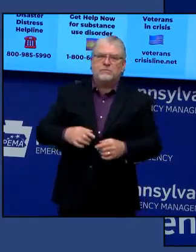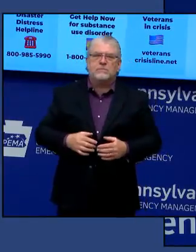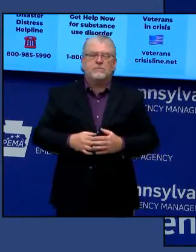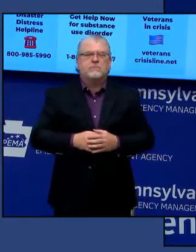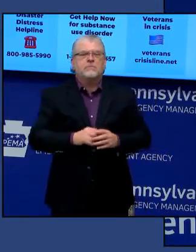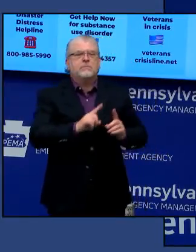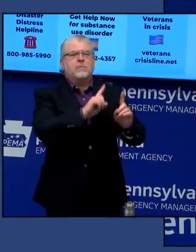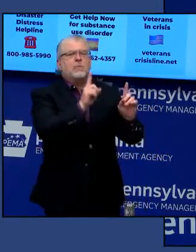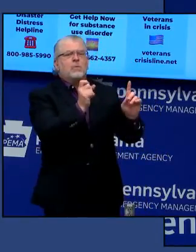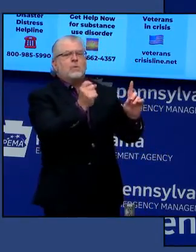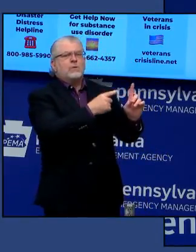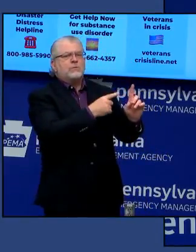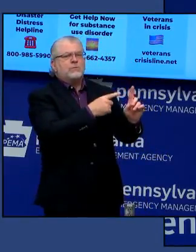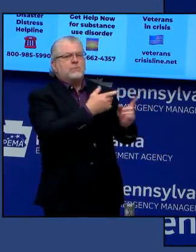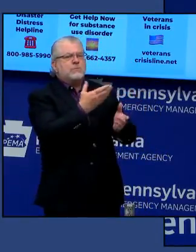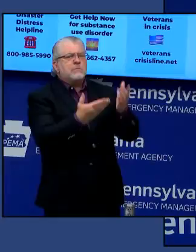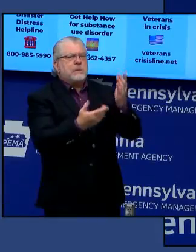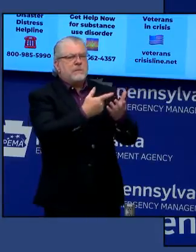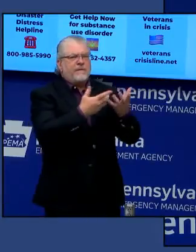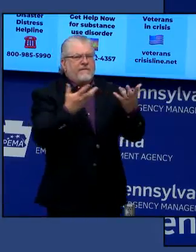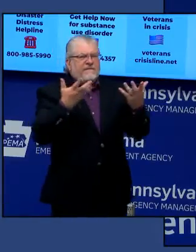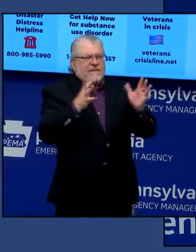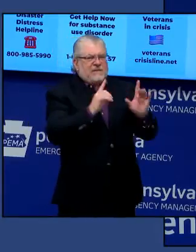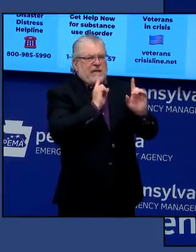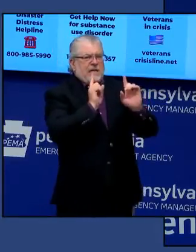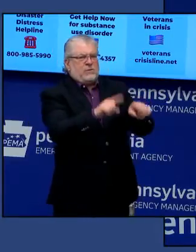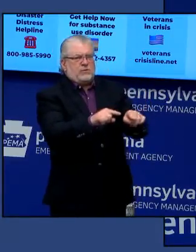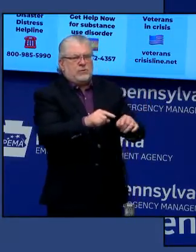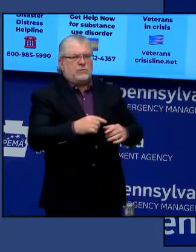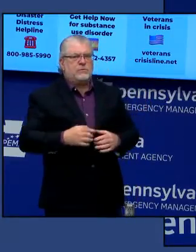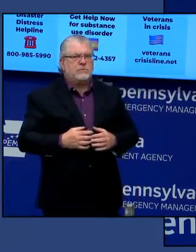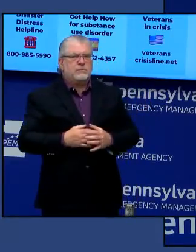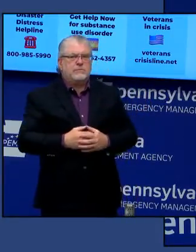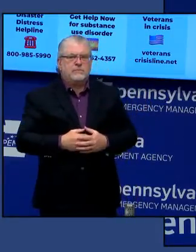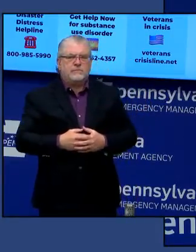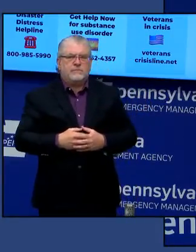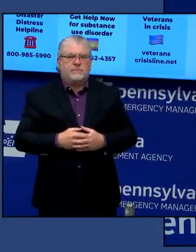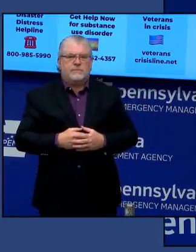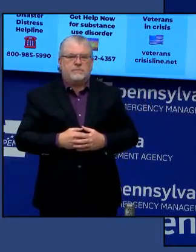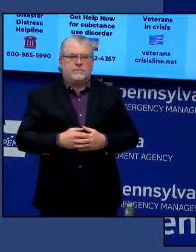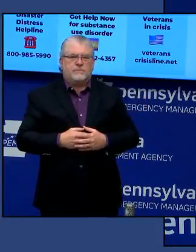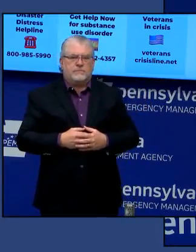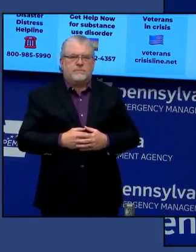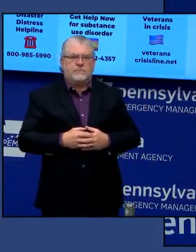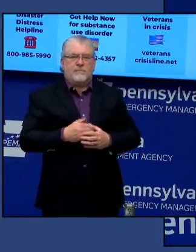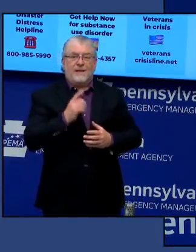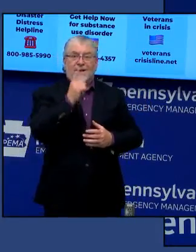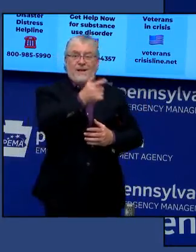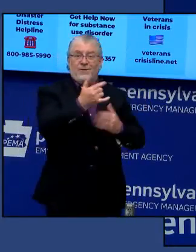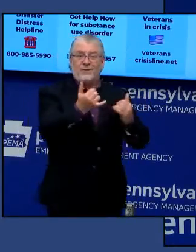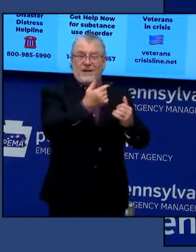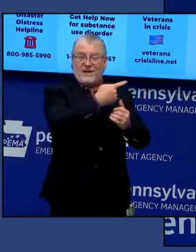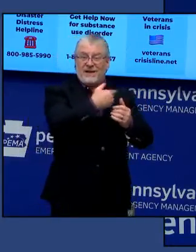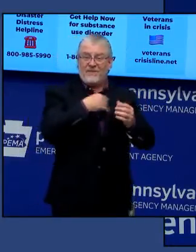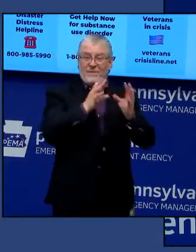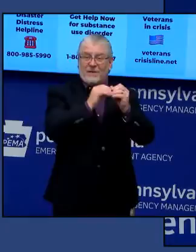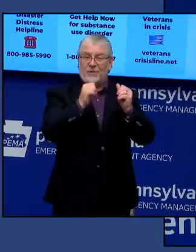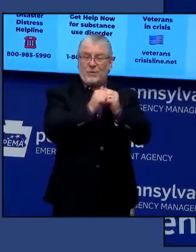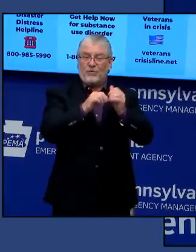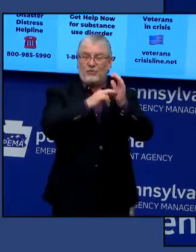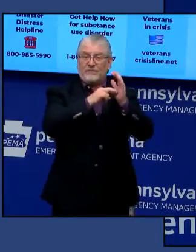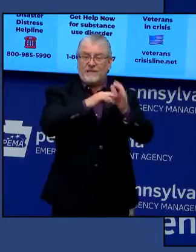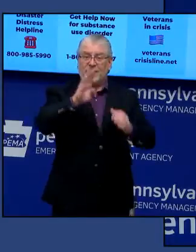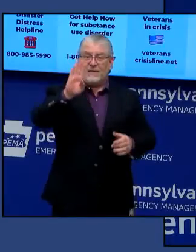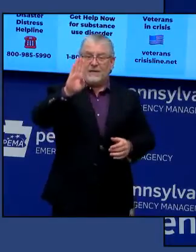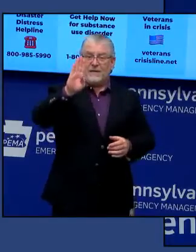in your meeting later today as it relates to death counts being shared with county coroners? Well, we want to work with the county coroners, and